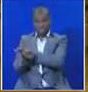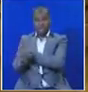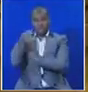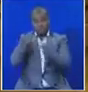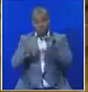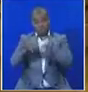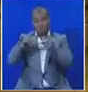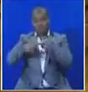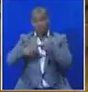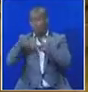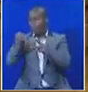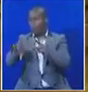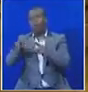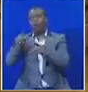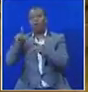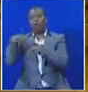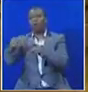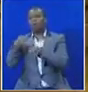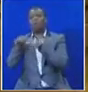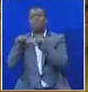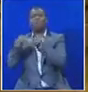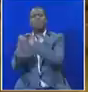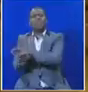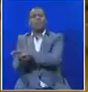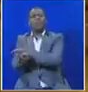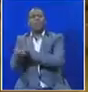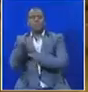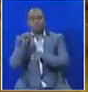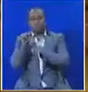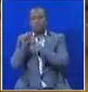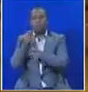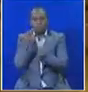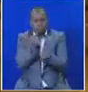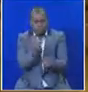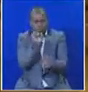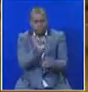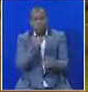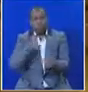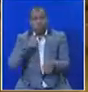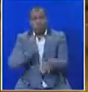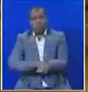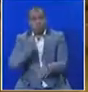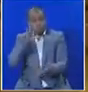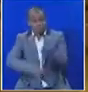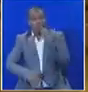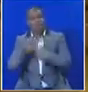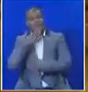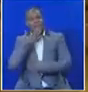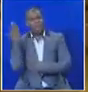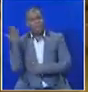be allowed to get away without the responsibility of their actions and the statements they make.